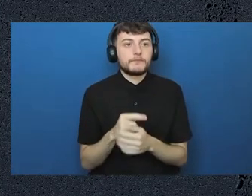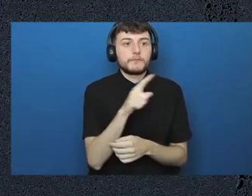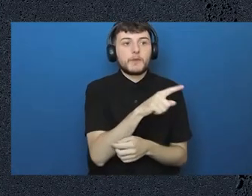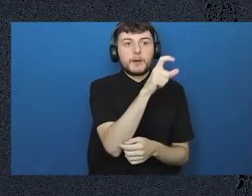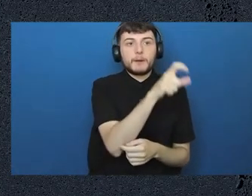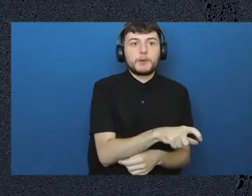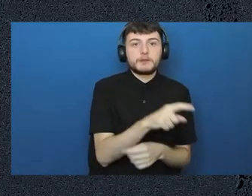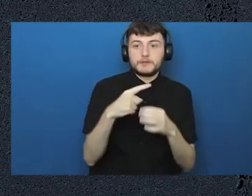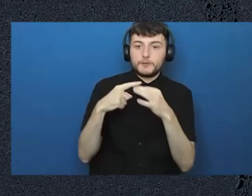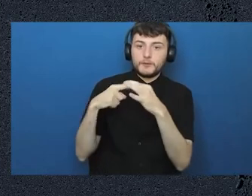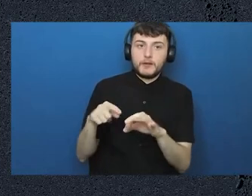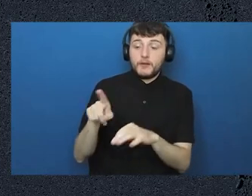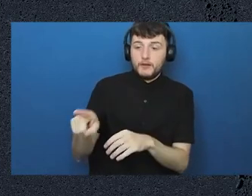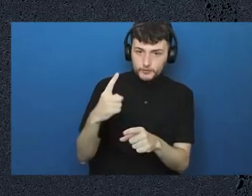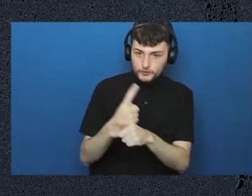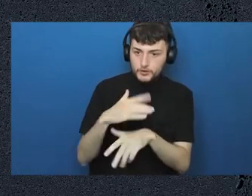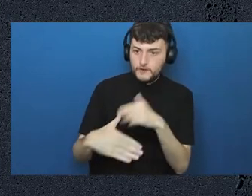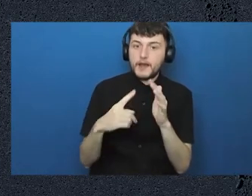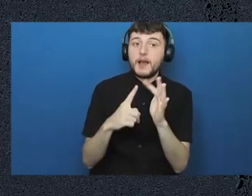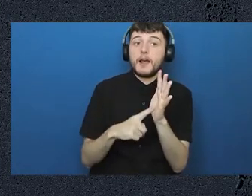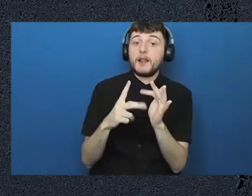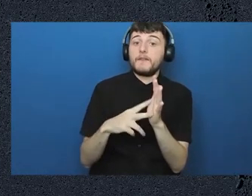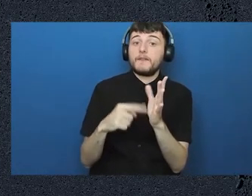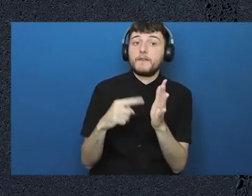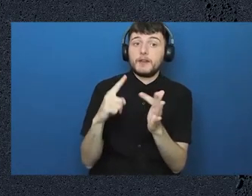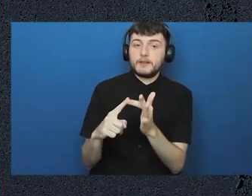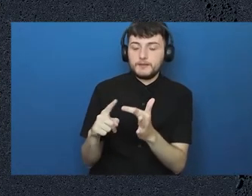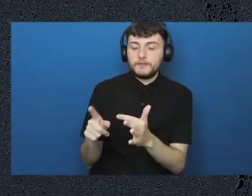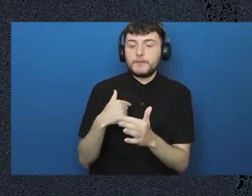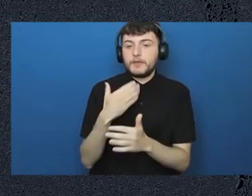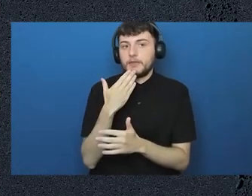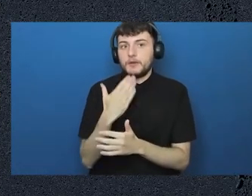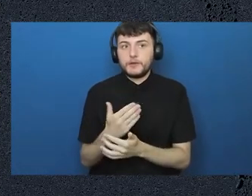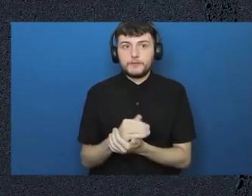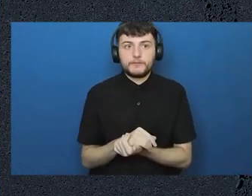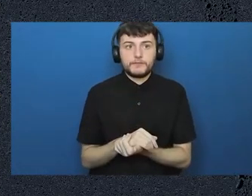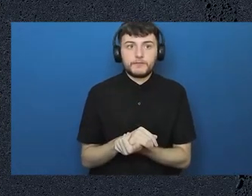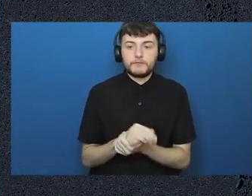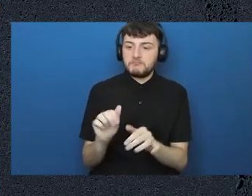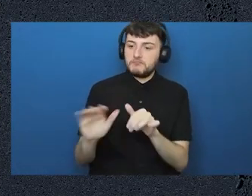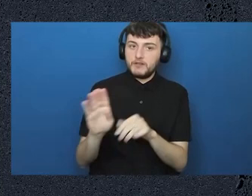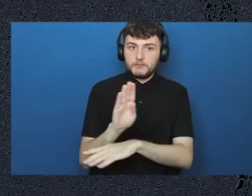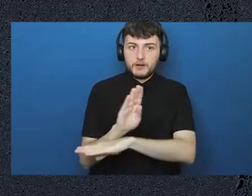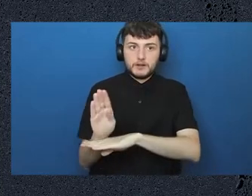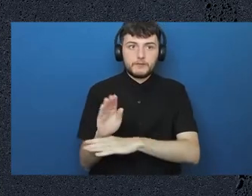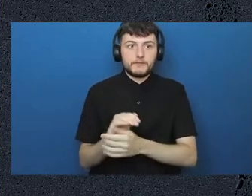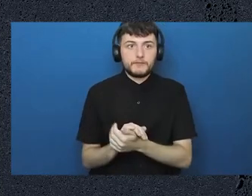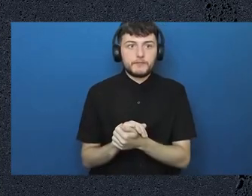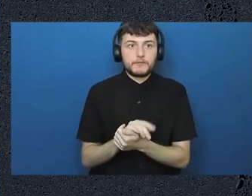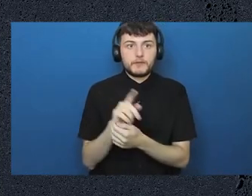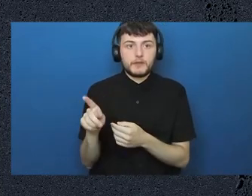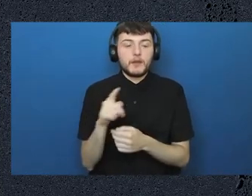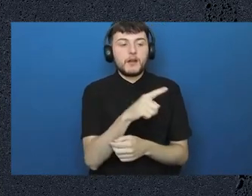my question. Gillian Sparks. Thank you, everyone. Fantastic panel. Gillian Sparks is the Commissioner for